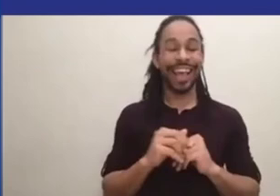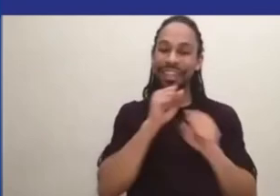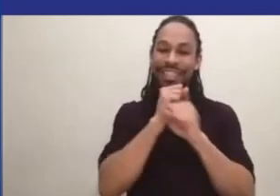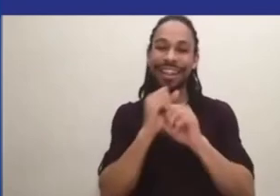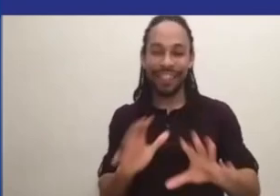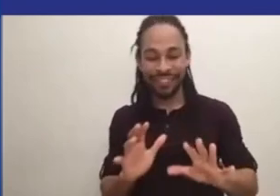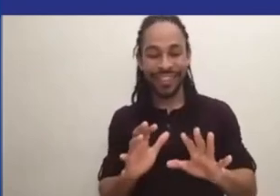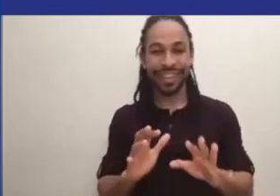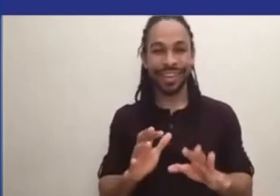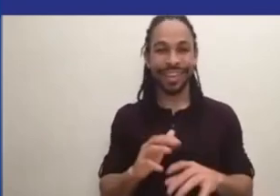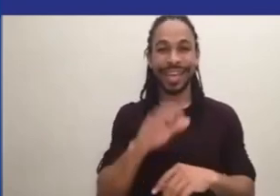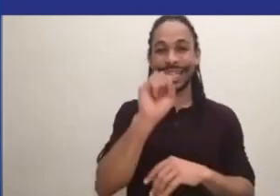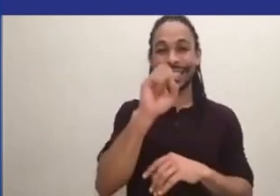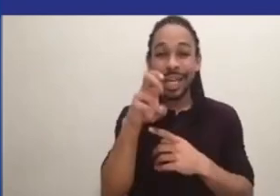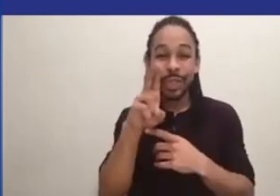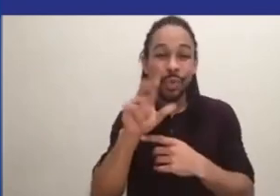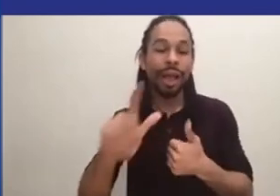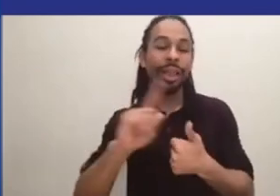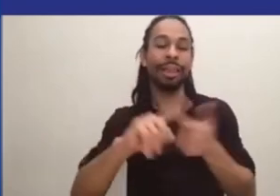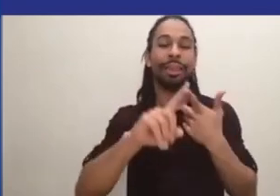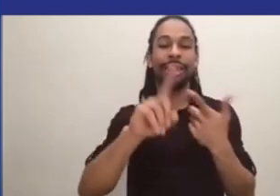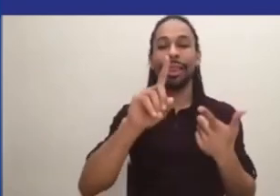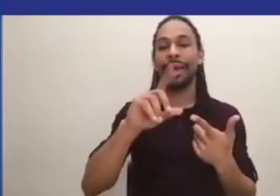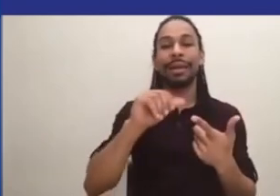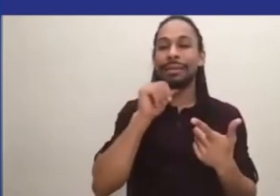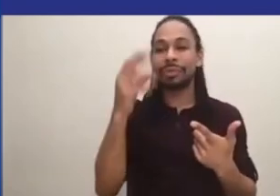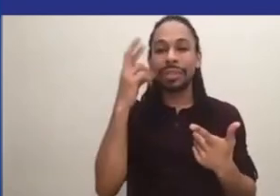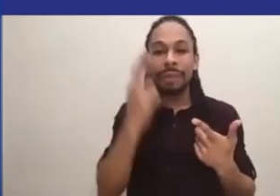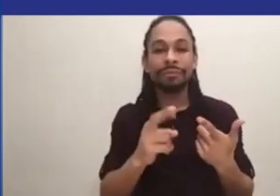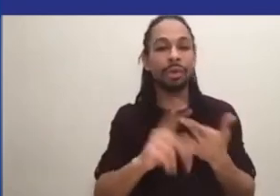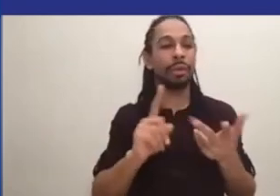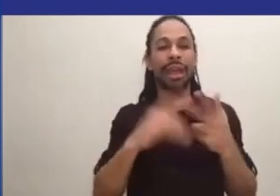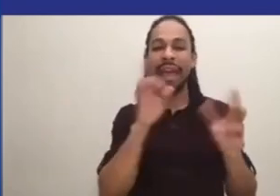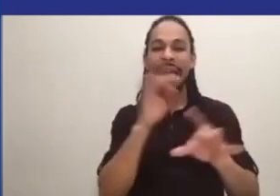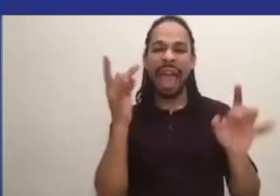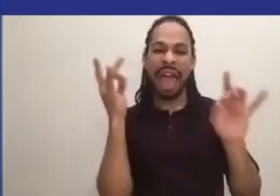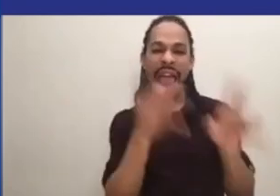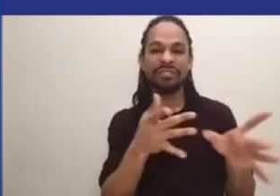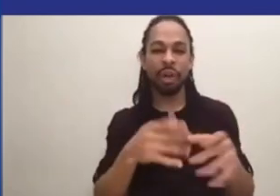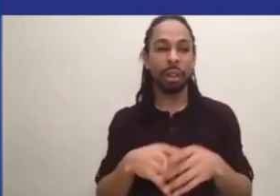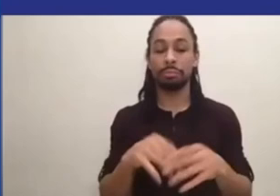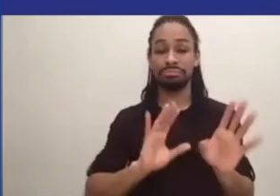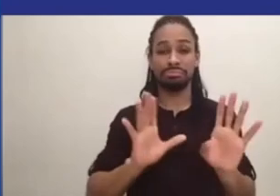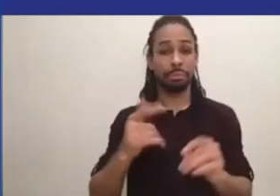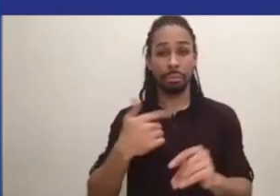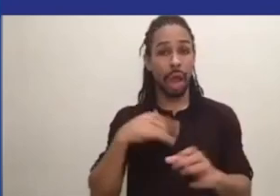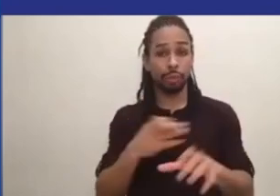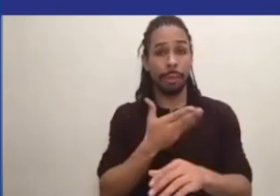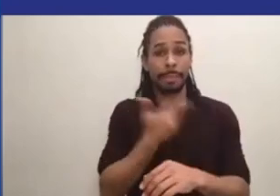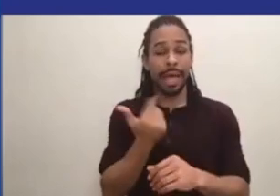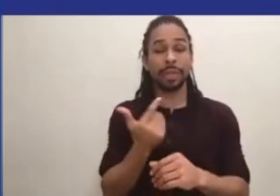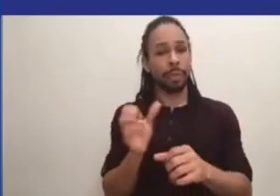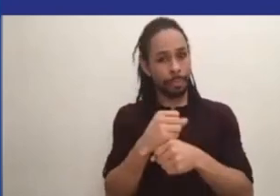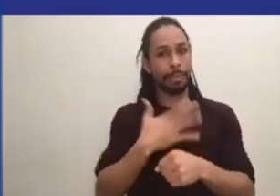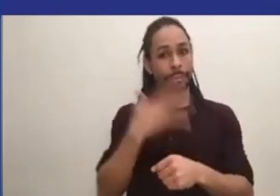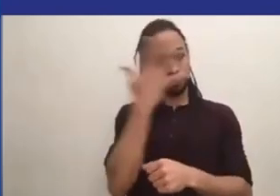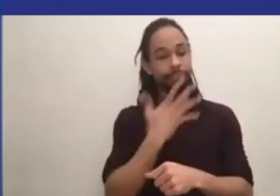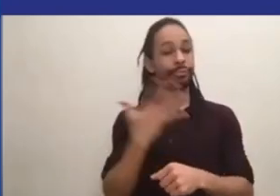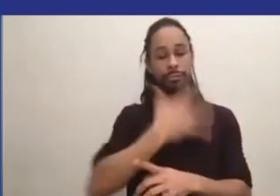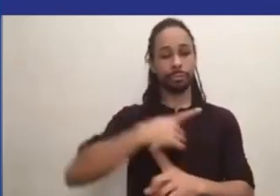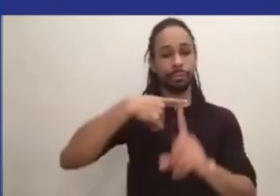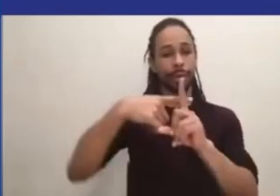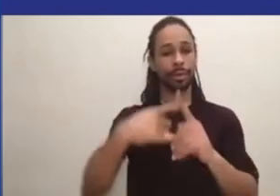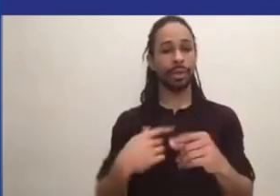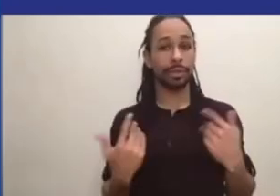know, sexual or disrespectful or hateful or nothing. I try to do my best to make it positive. And that's all we can really do, you